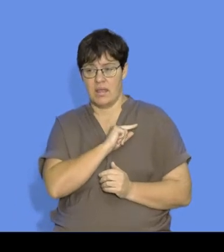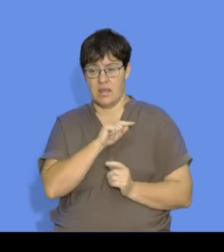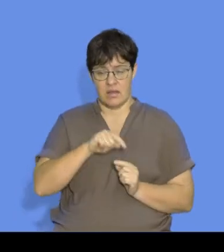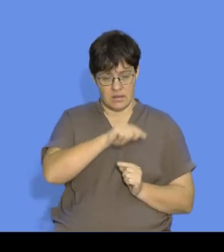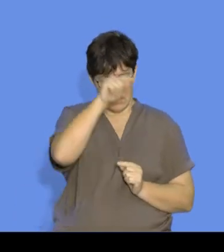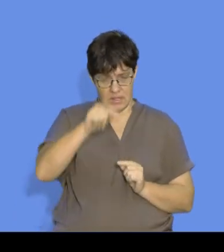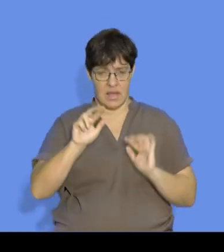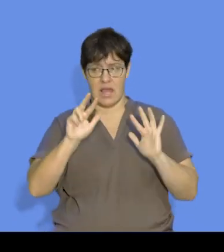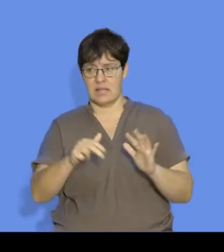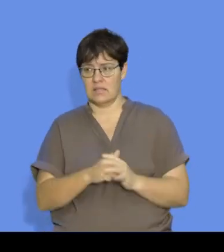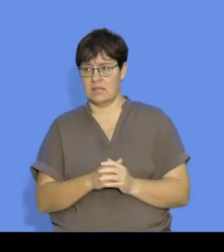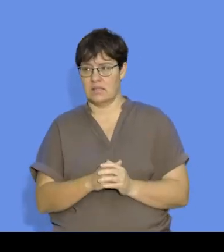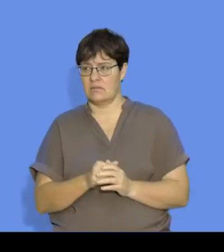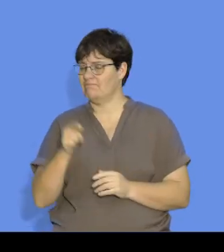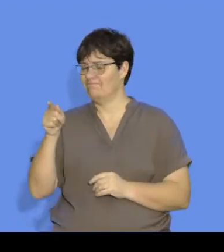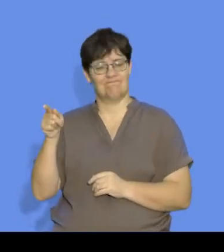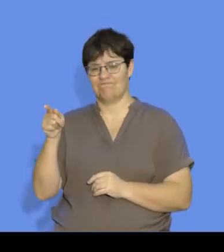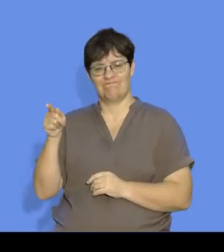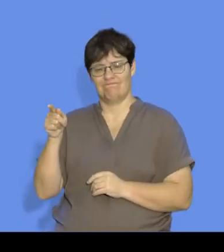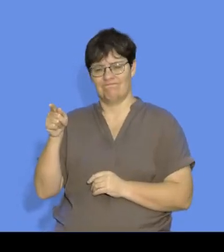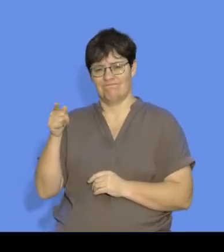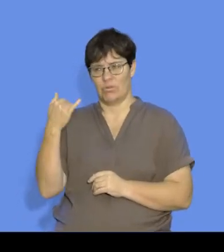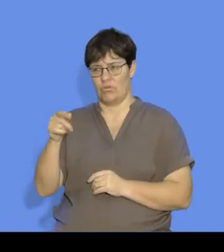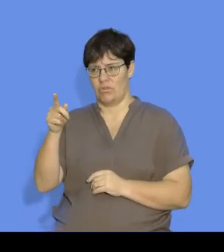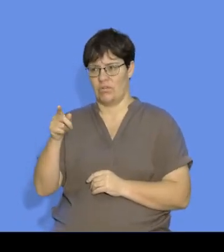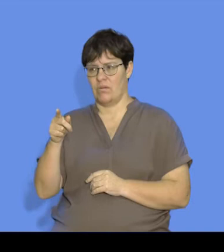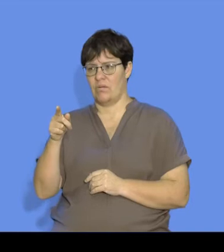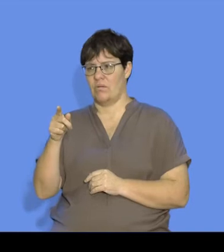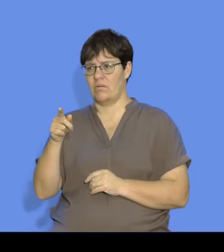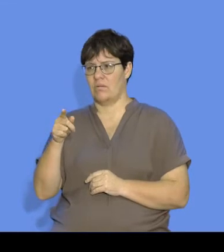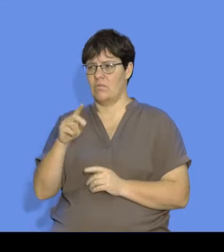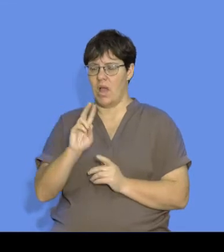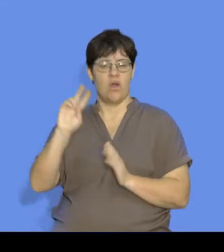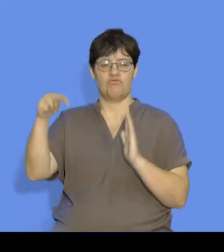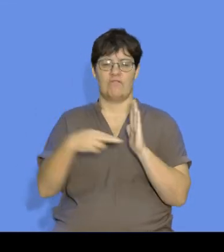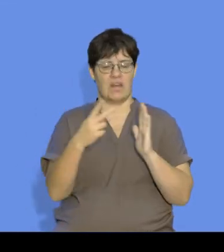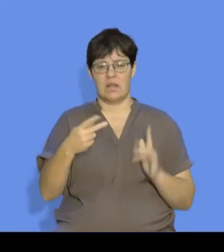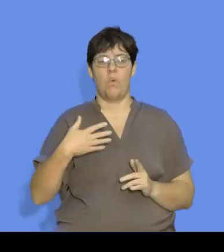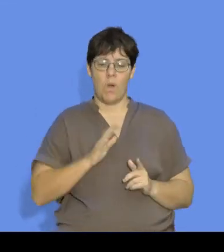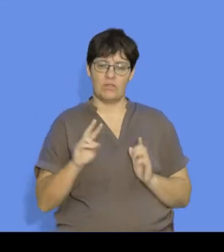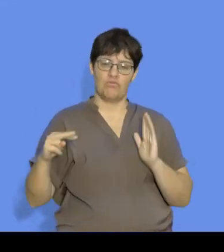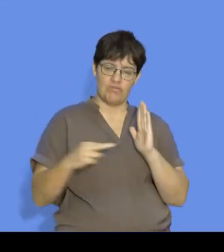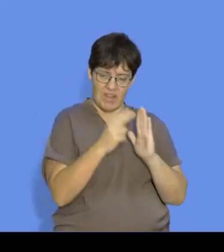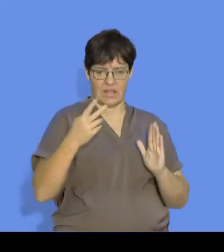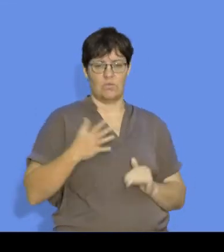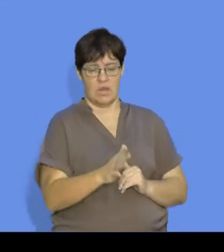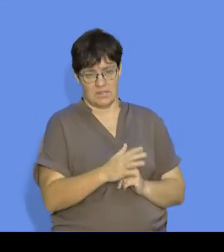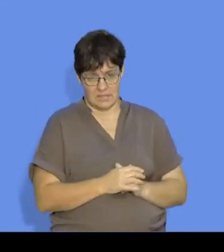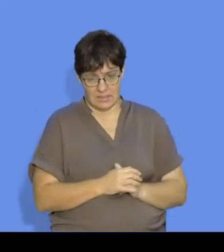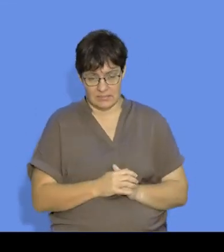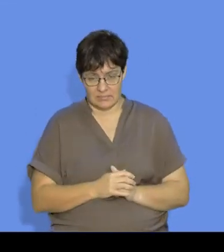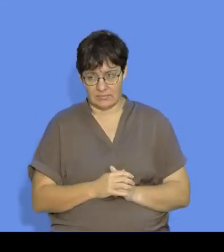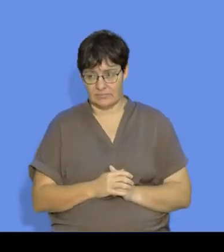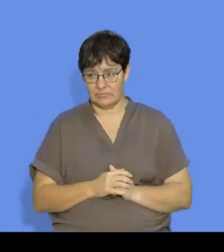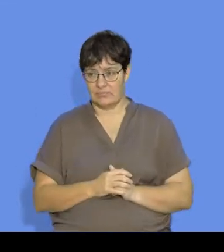it is actually turning at 8 and not really the way this one is, because this was not reflected. I wanted to show you the